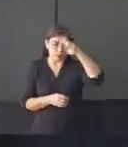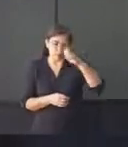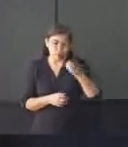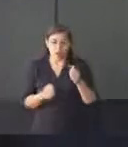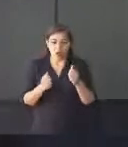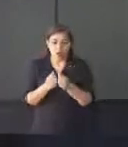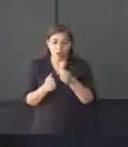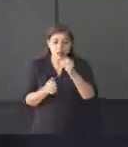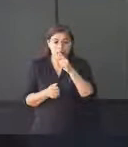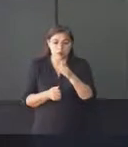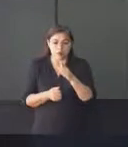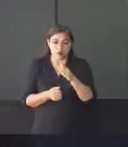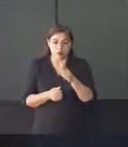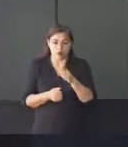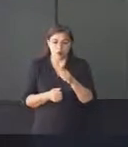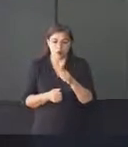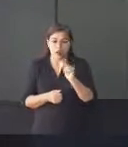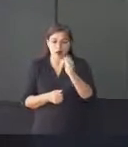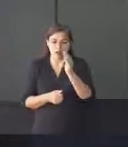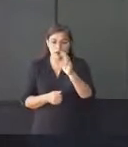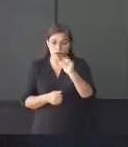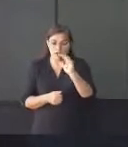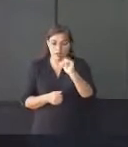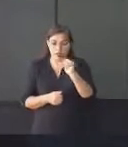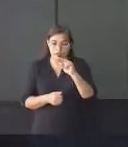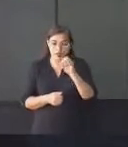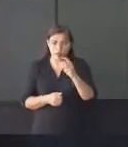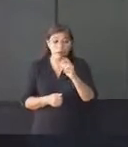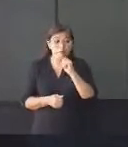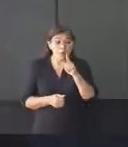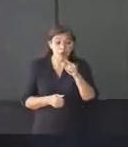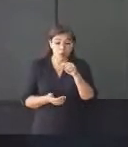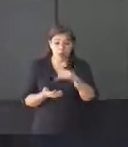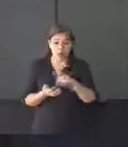experience of Italy with the African continent.